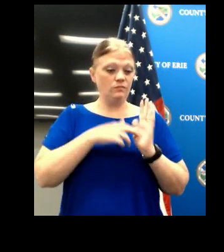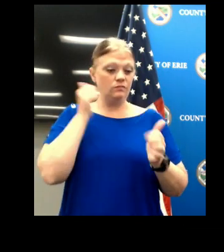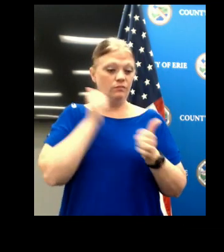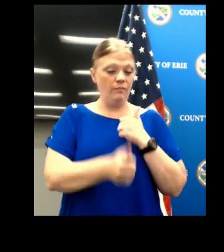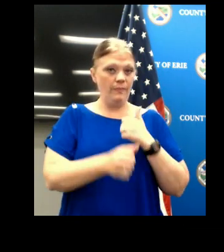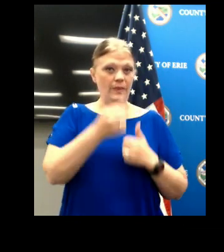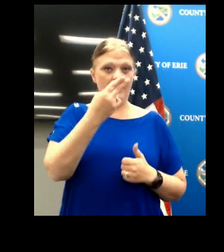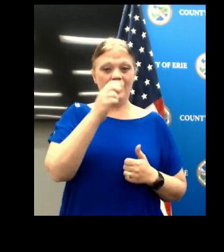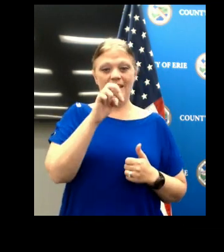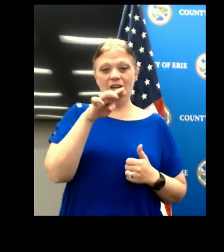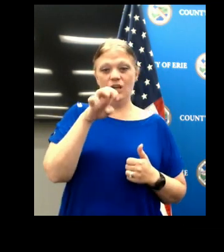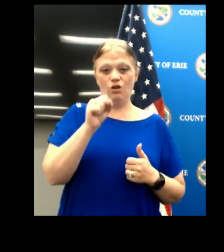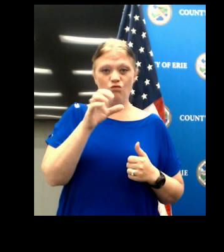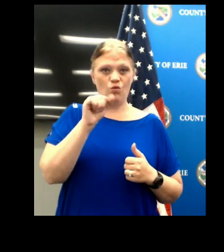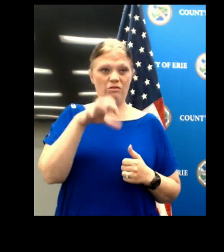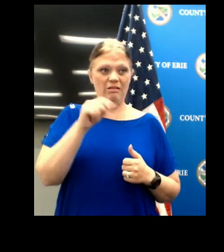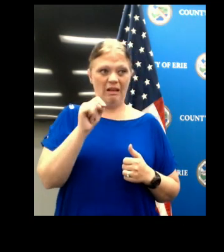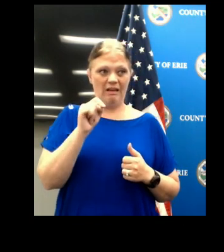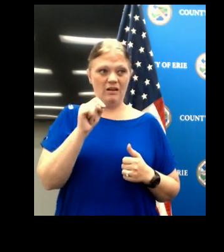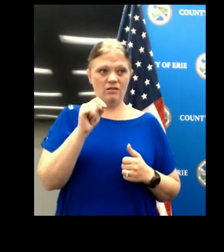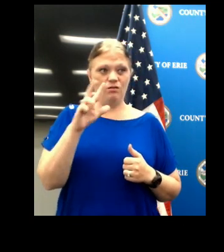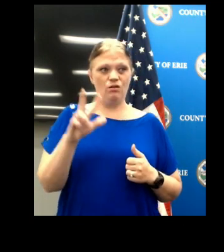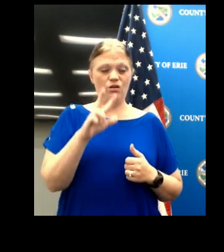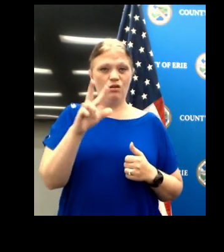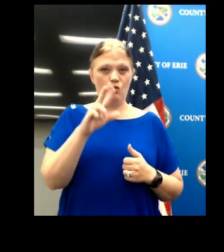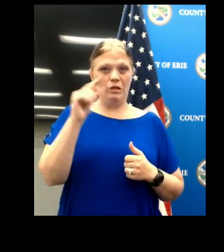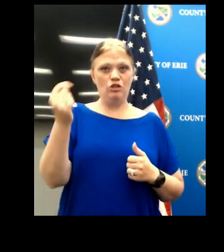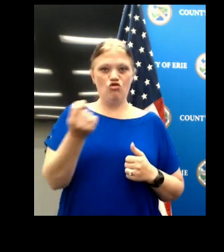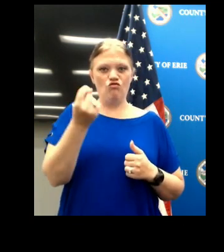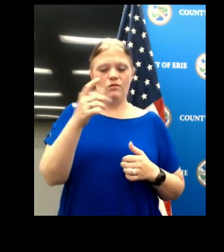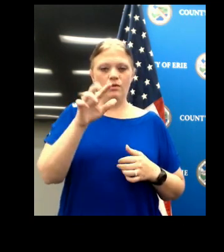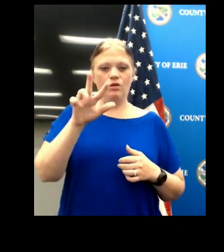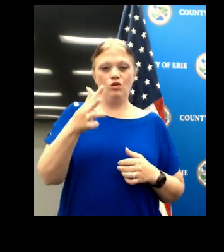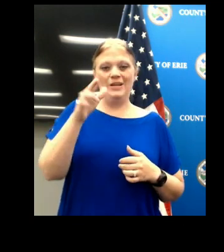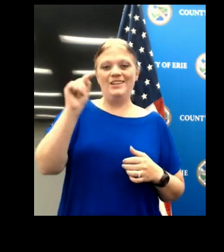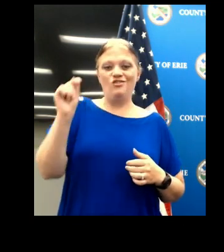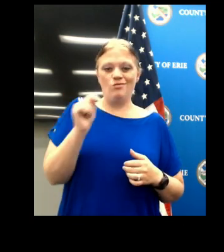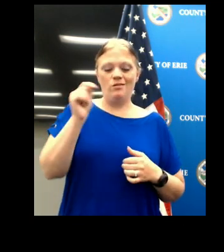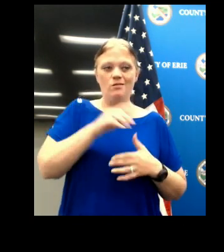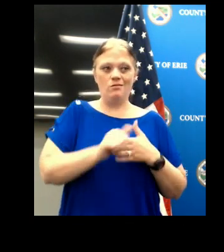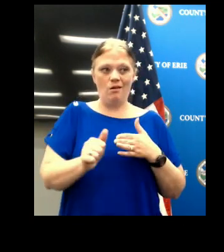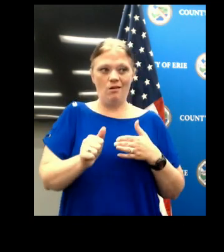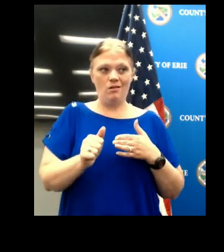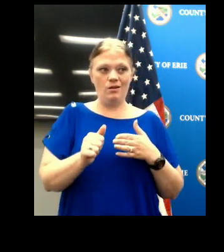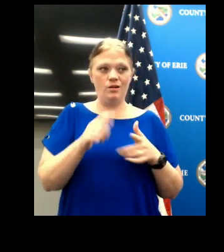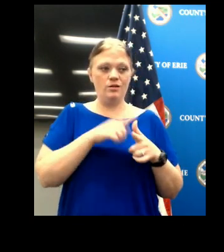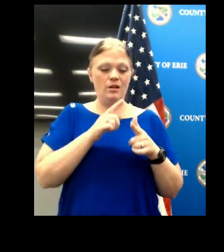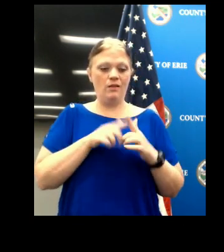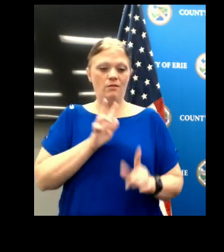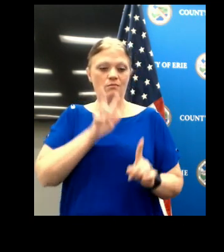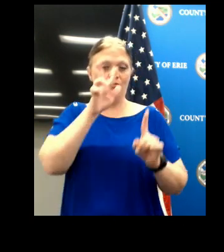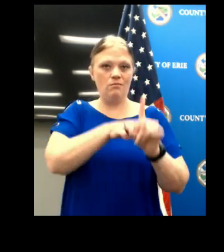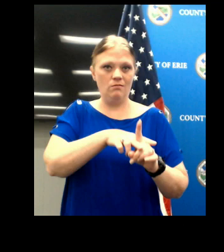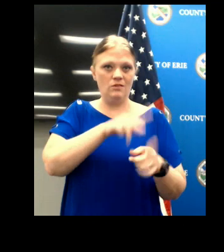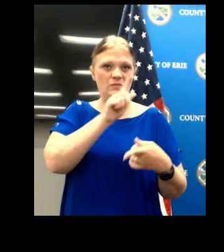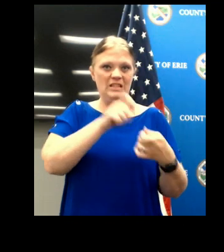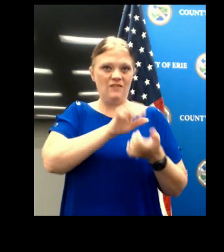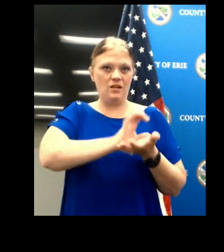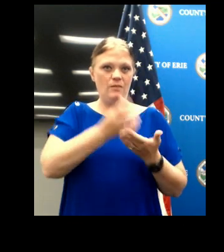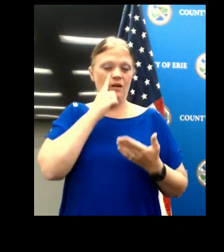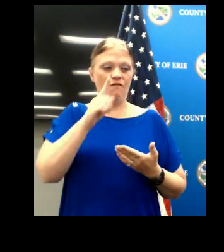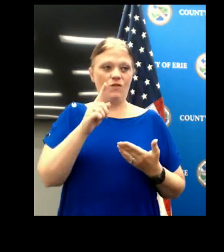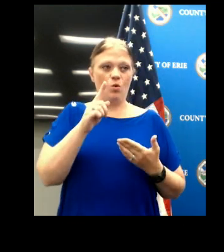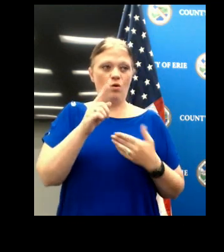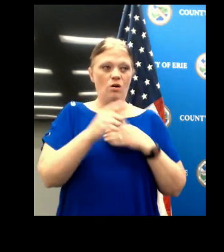which includes $3 trillion in total, but $187.5 billion designated solely for counties. The Senate